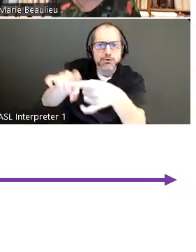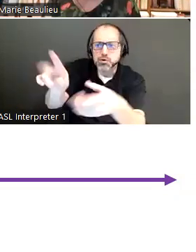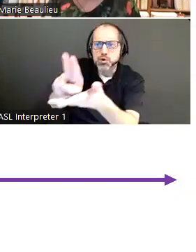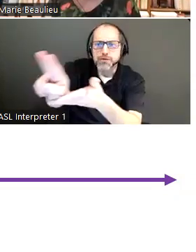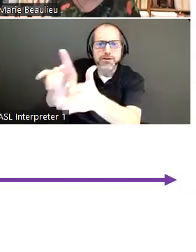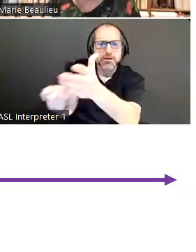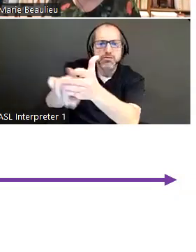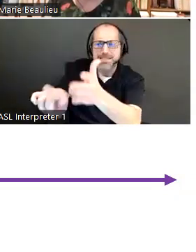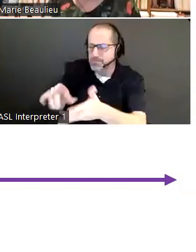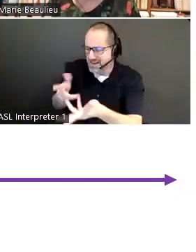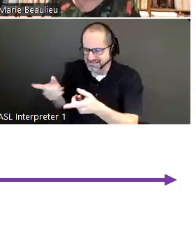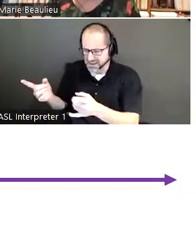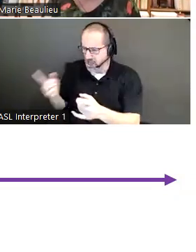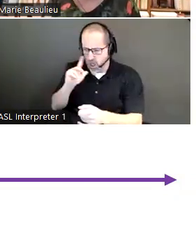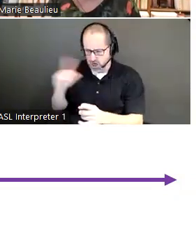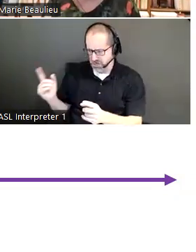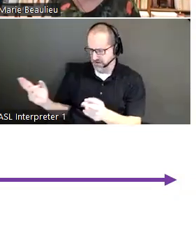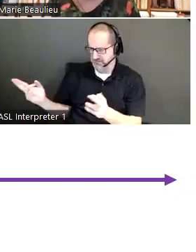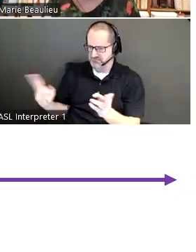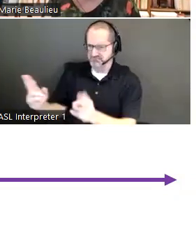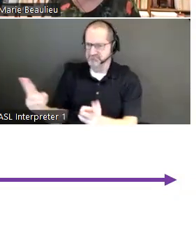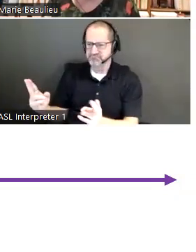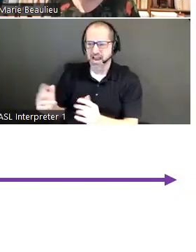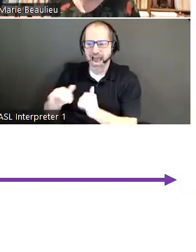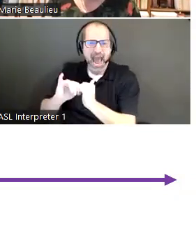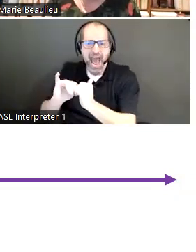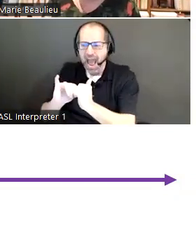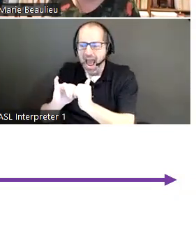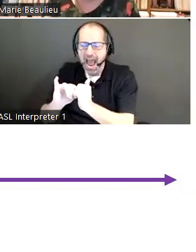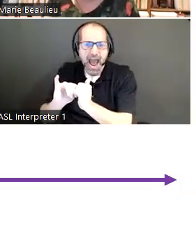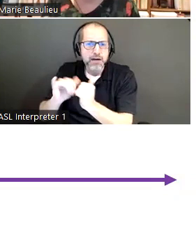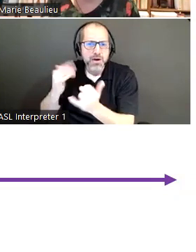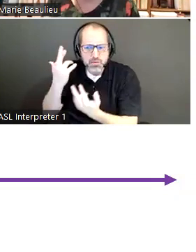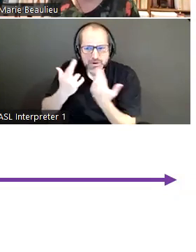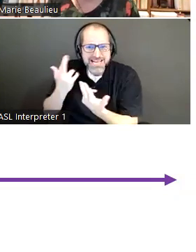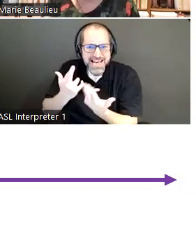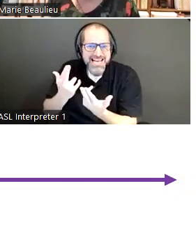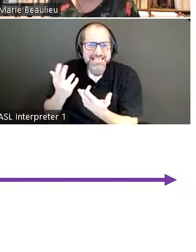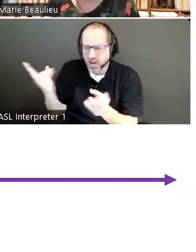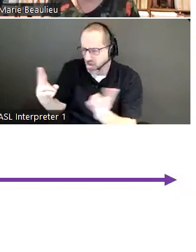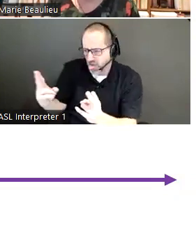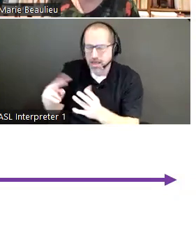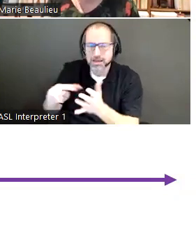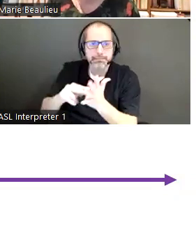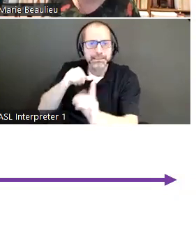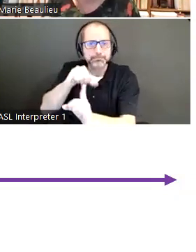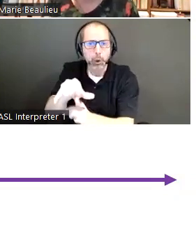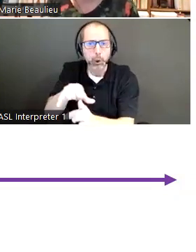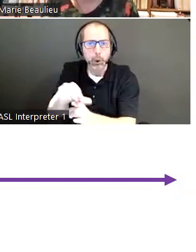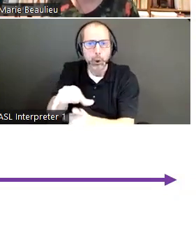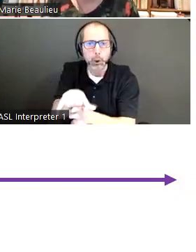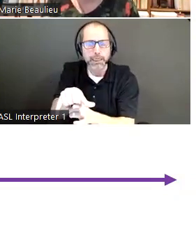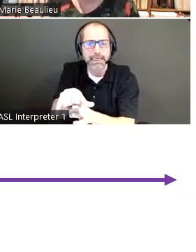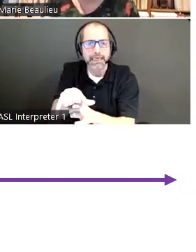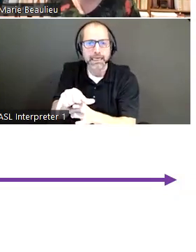call it correctly. So, but we realized very rapidly that she was talking about bullying and also about mistreatment